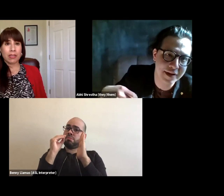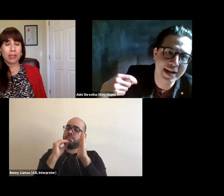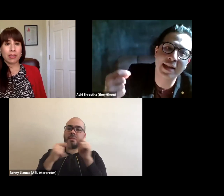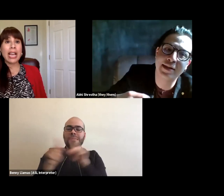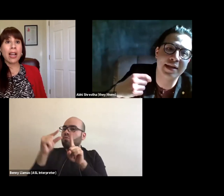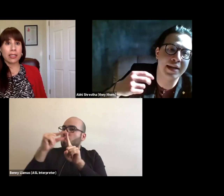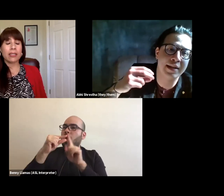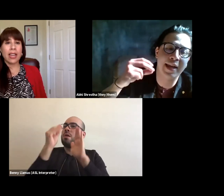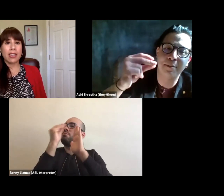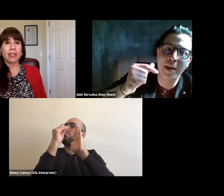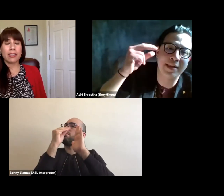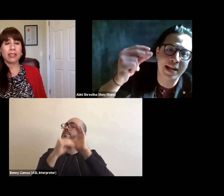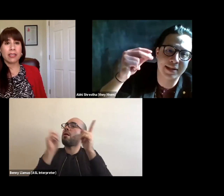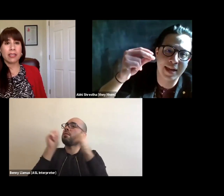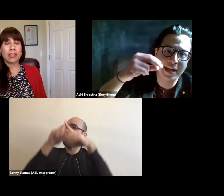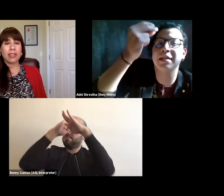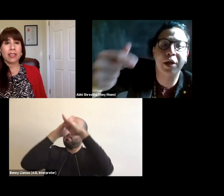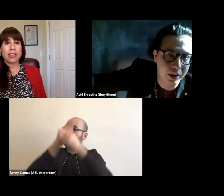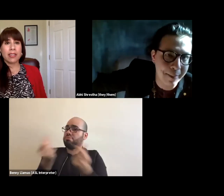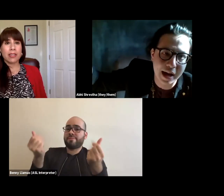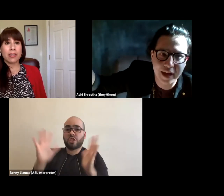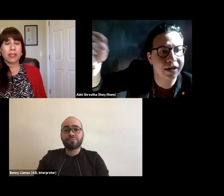alive. And maybe that's the thing, and